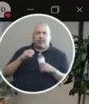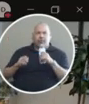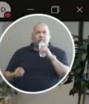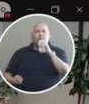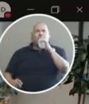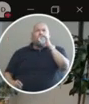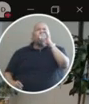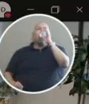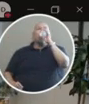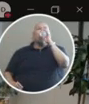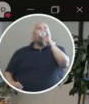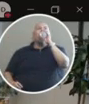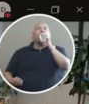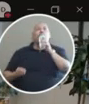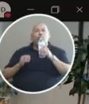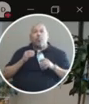speak.